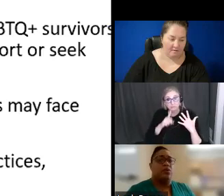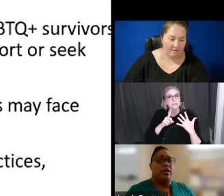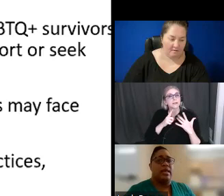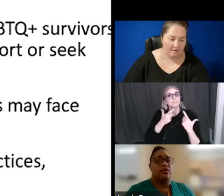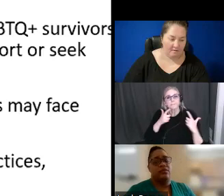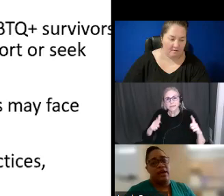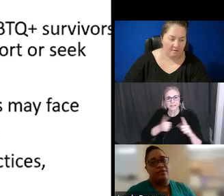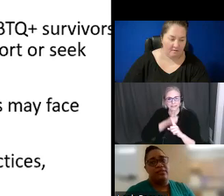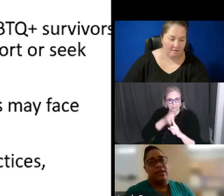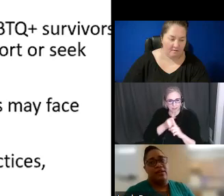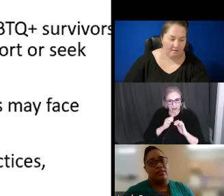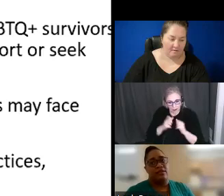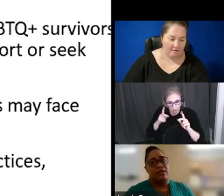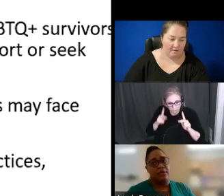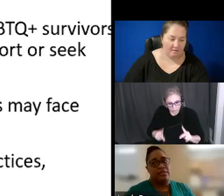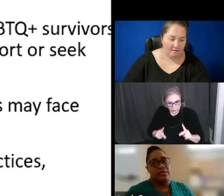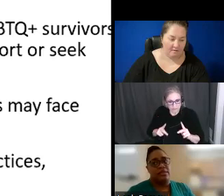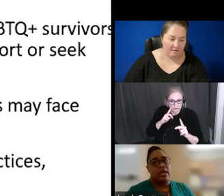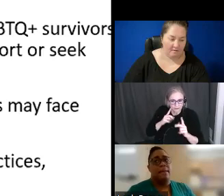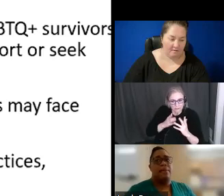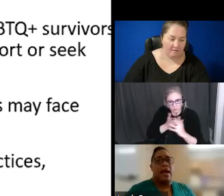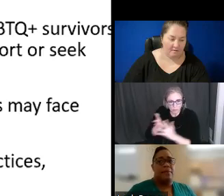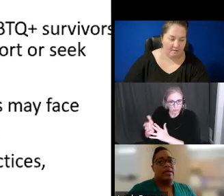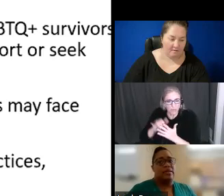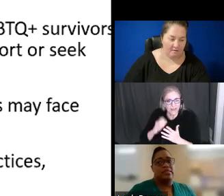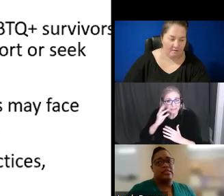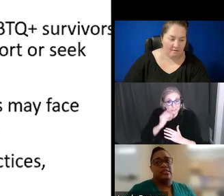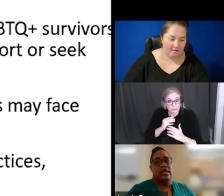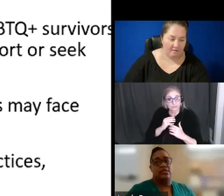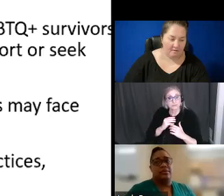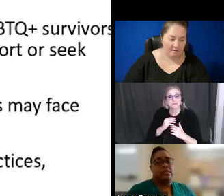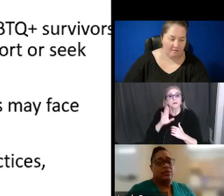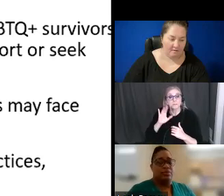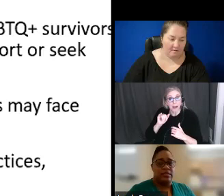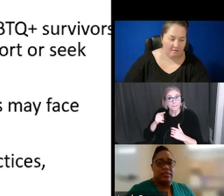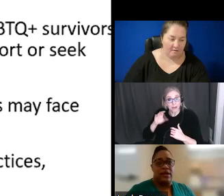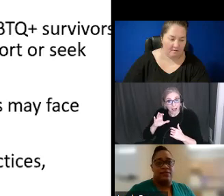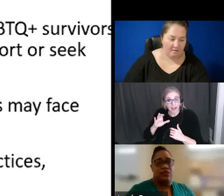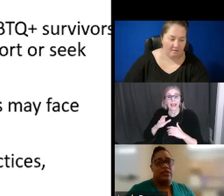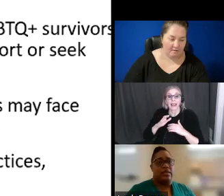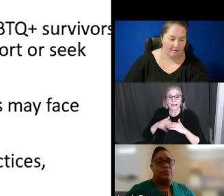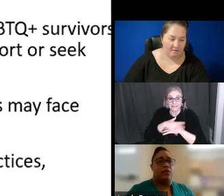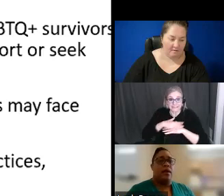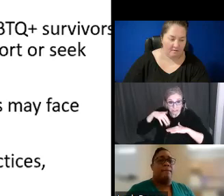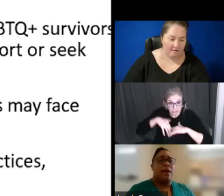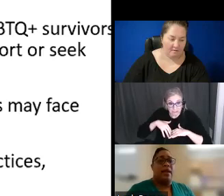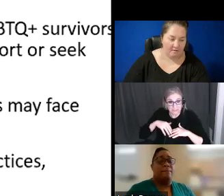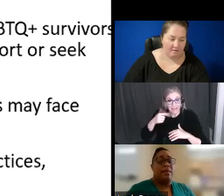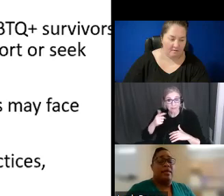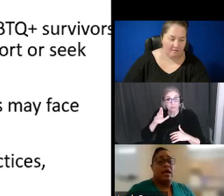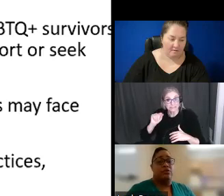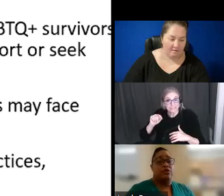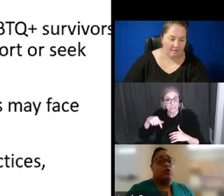significant role in how survivors navigate their experiences. BIPOC and Indigenous LGBTQ plus survivors, for example,